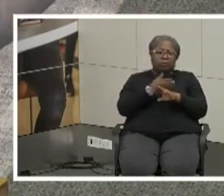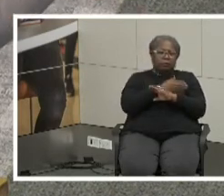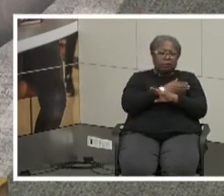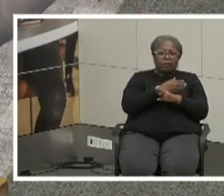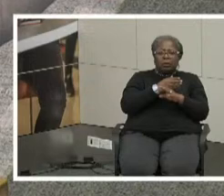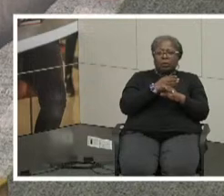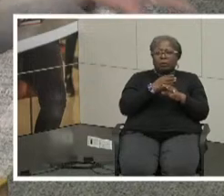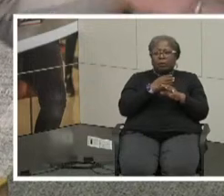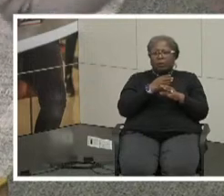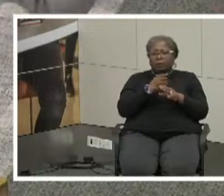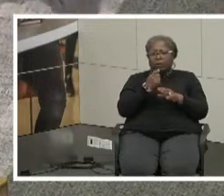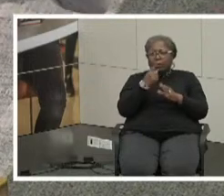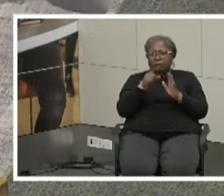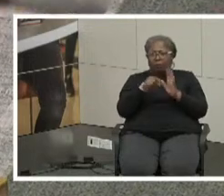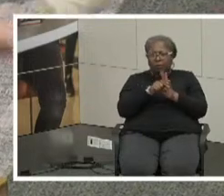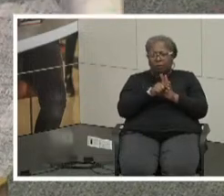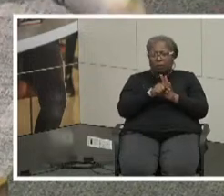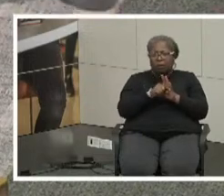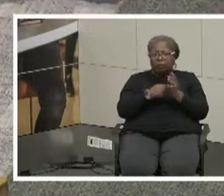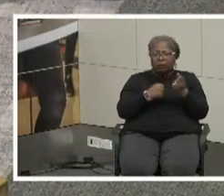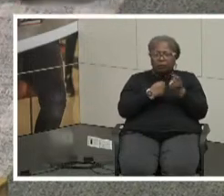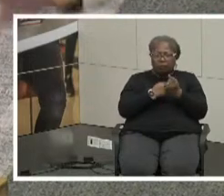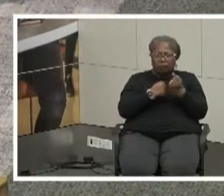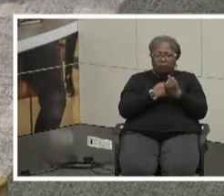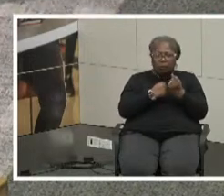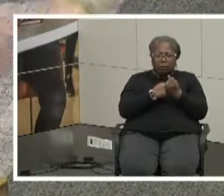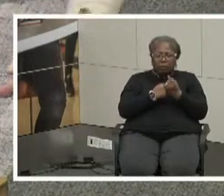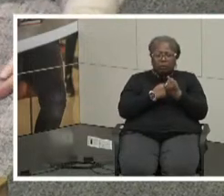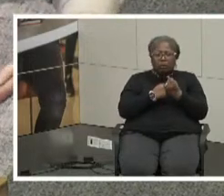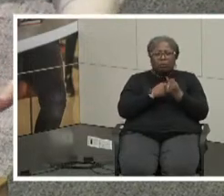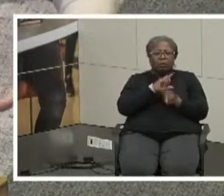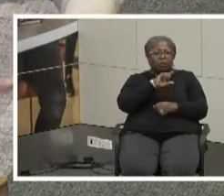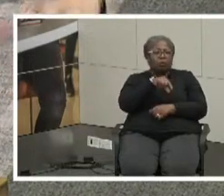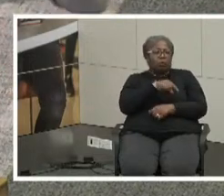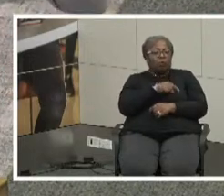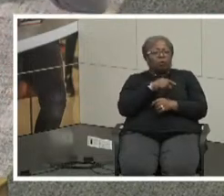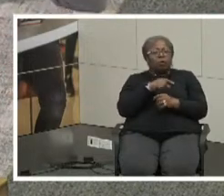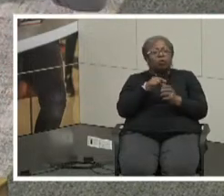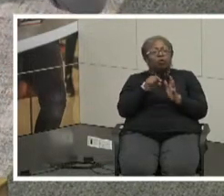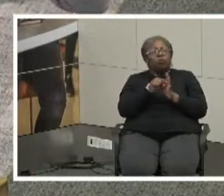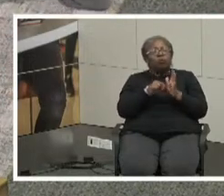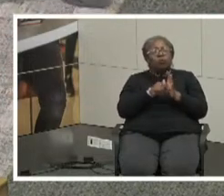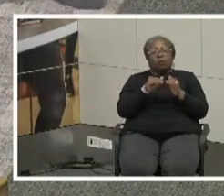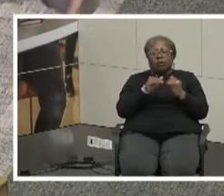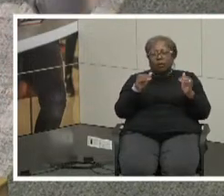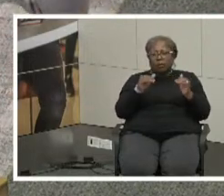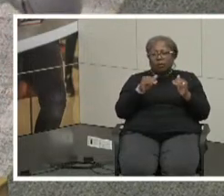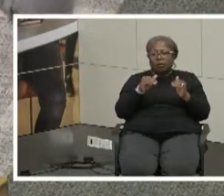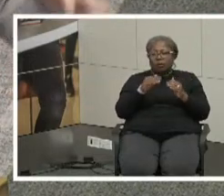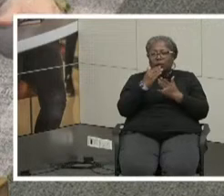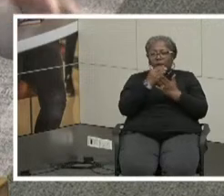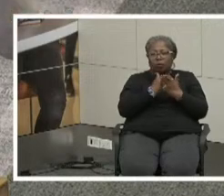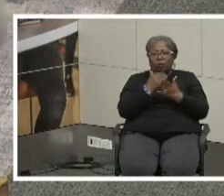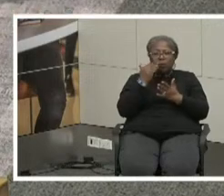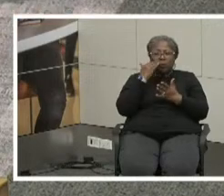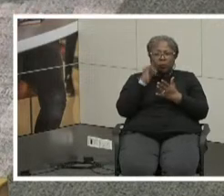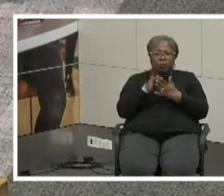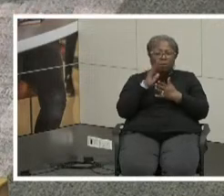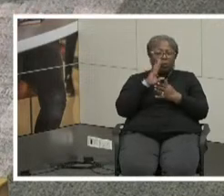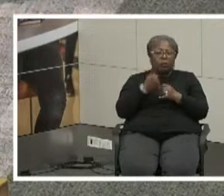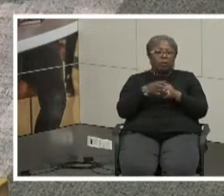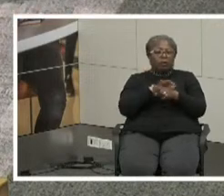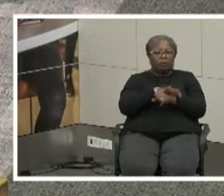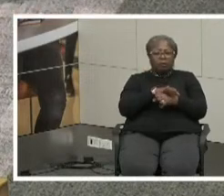spring of 11th grade we're supporting just great quality grade level instruction on the courses we know will be covered in the